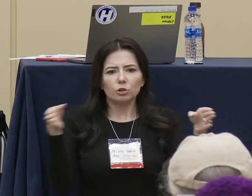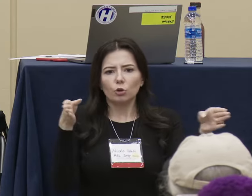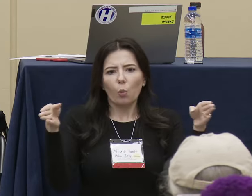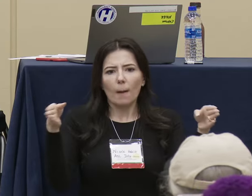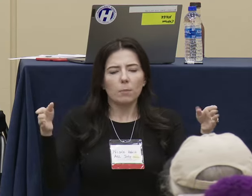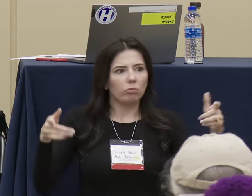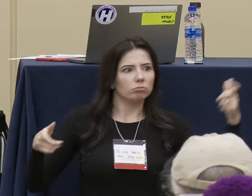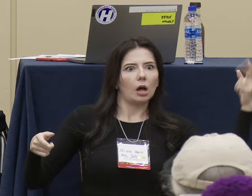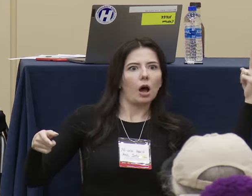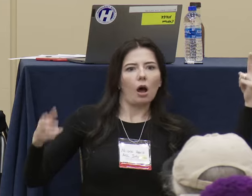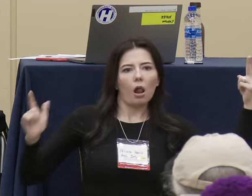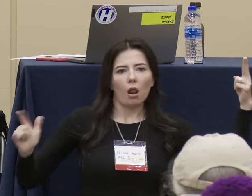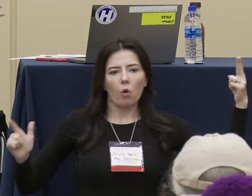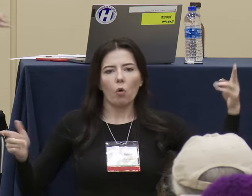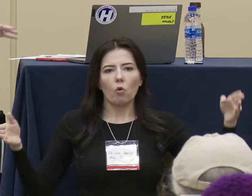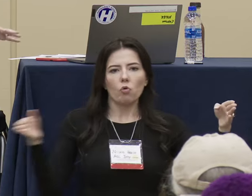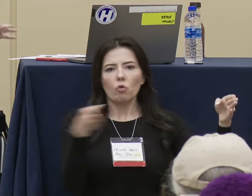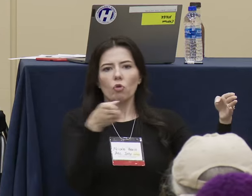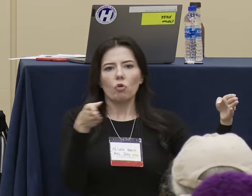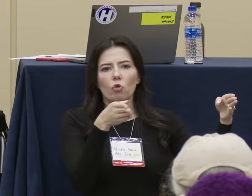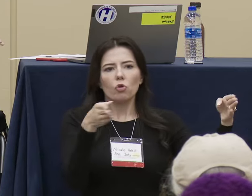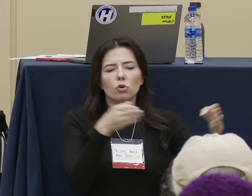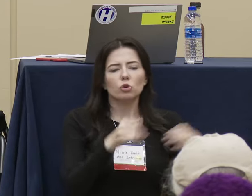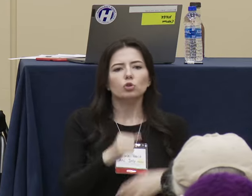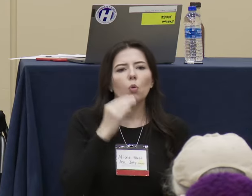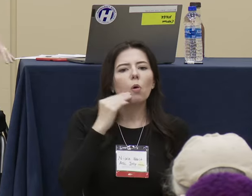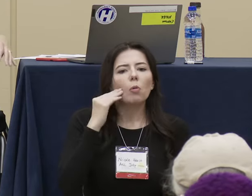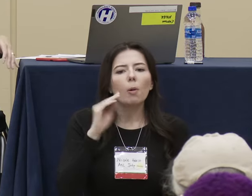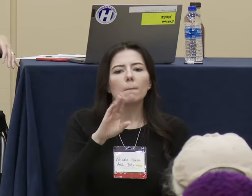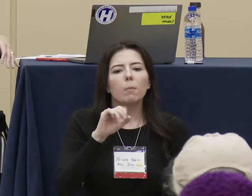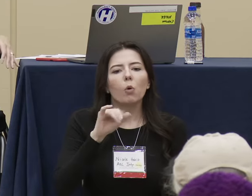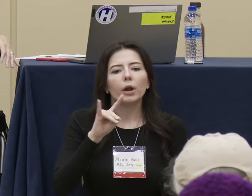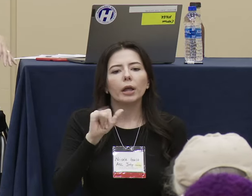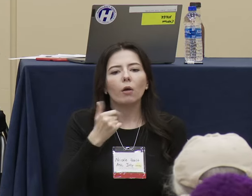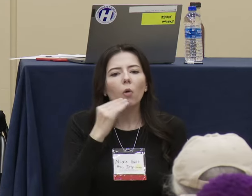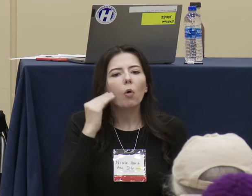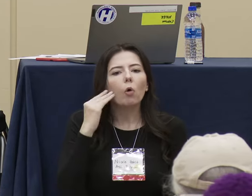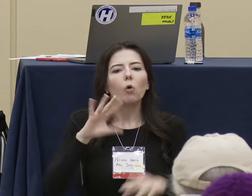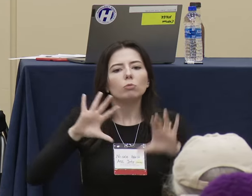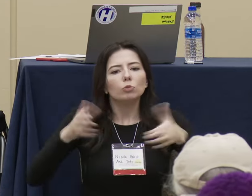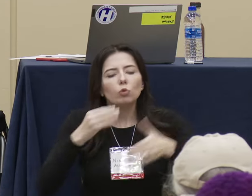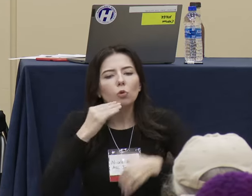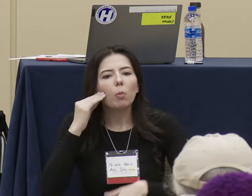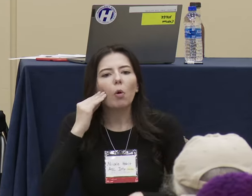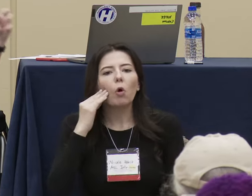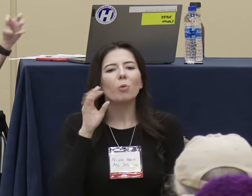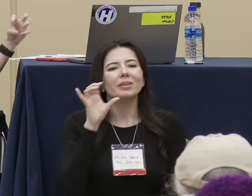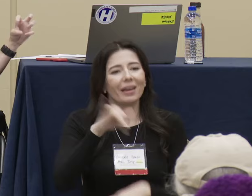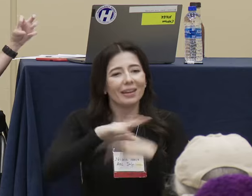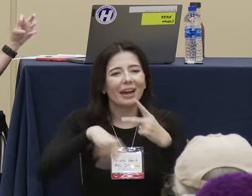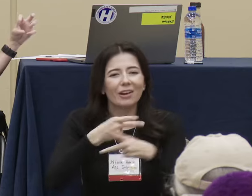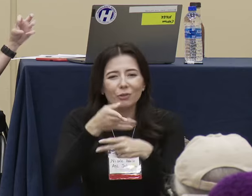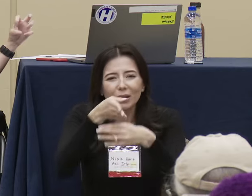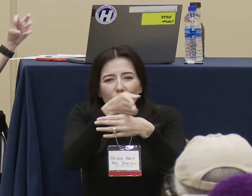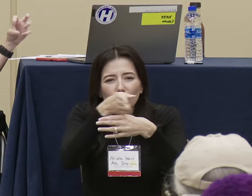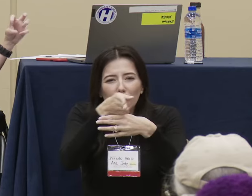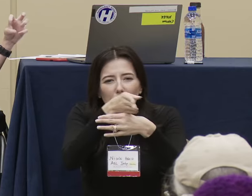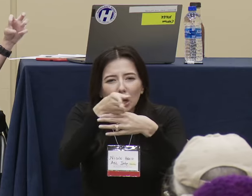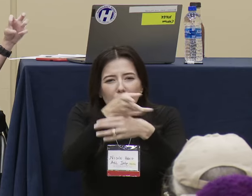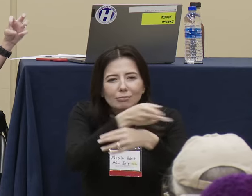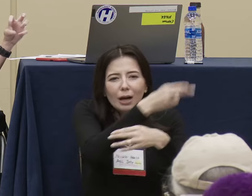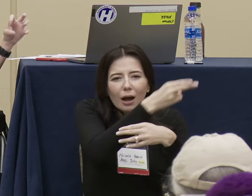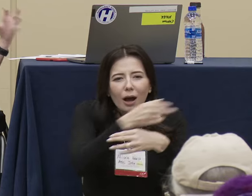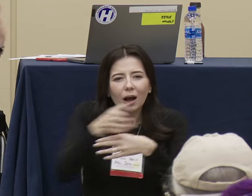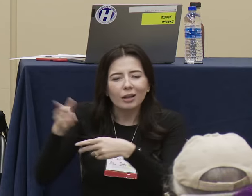and boarding homes and group homes and all of those things. So this is the idea, and this has been a policy in the